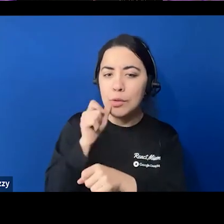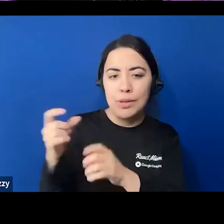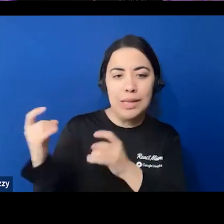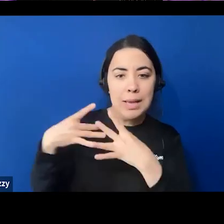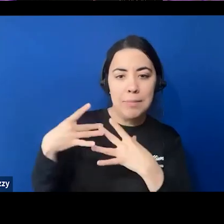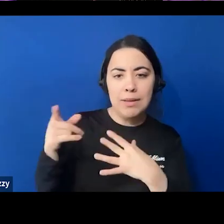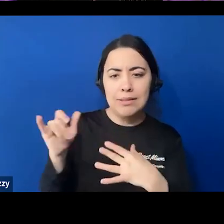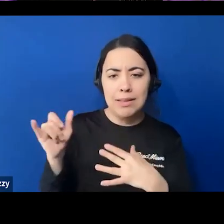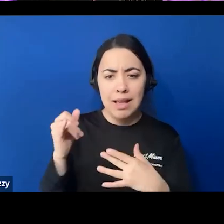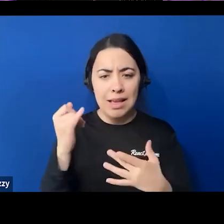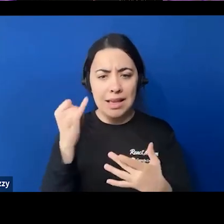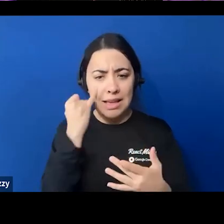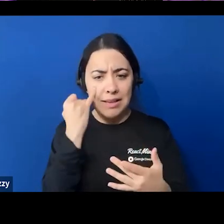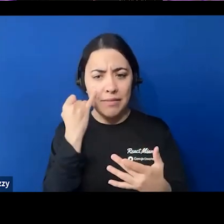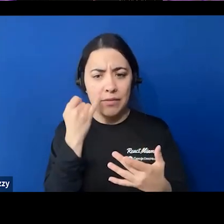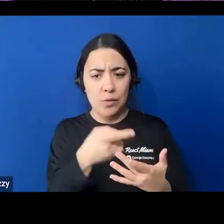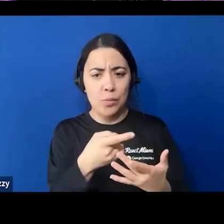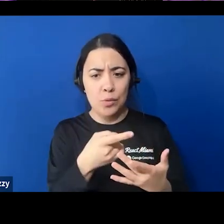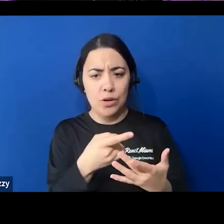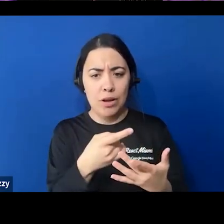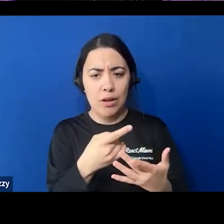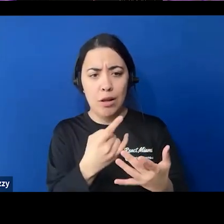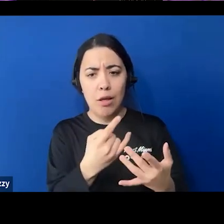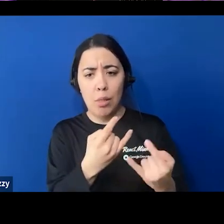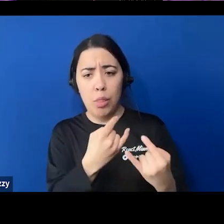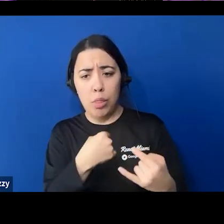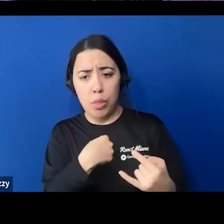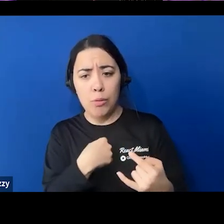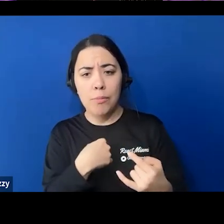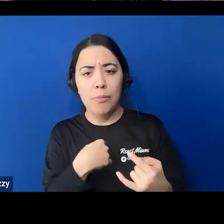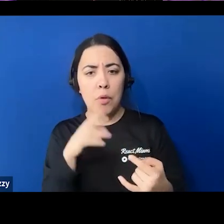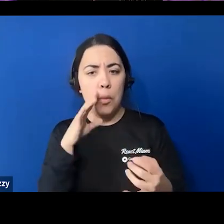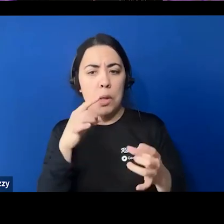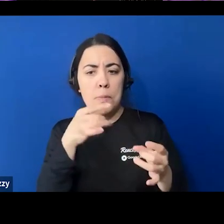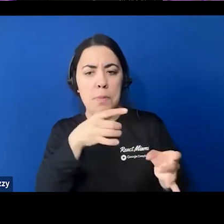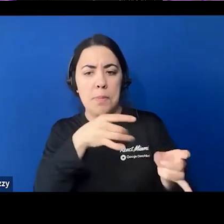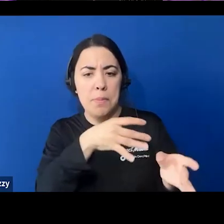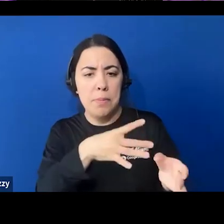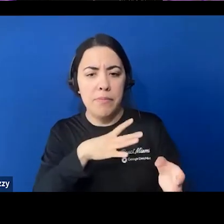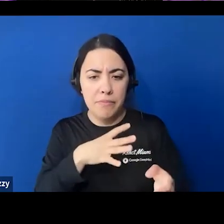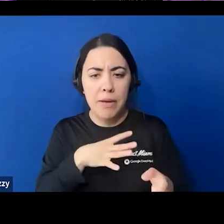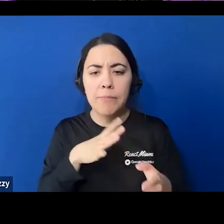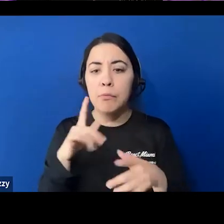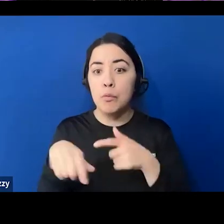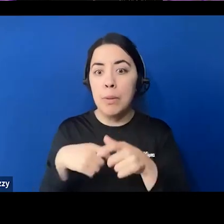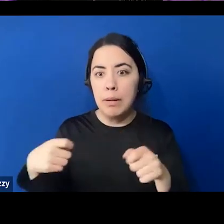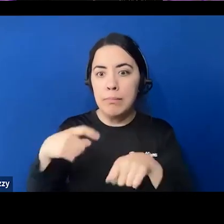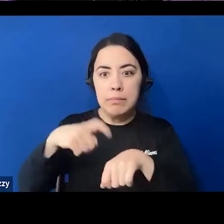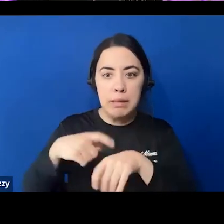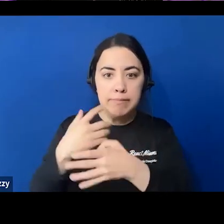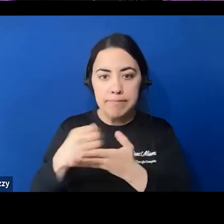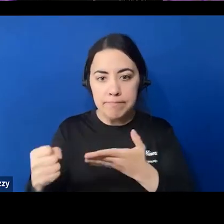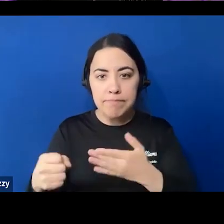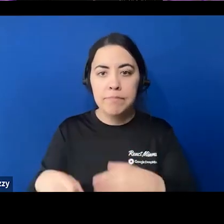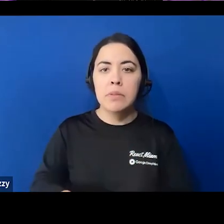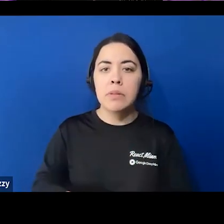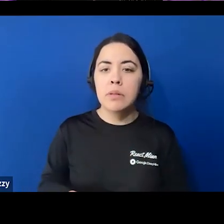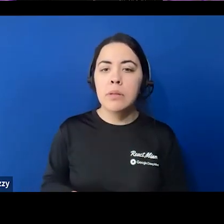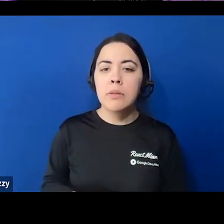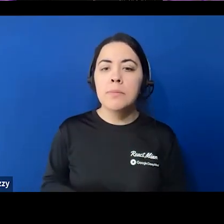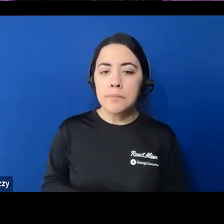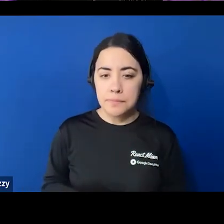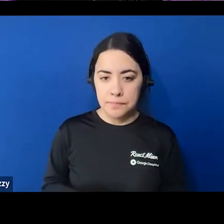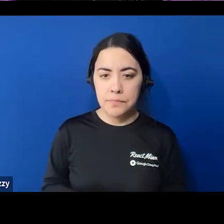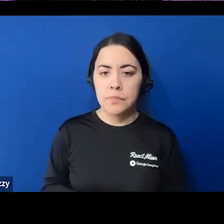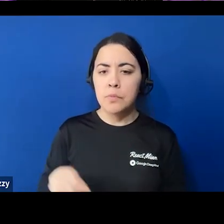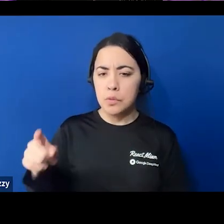faster? Have you heard of this phenomenon where cities just add another lane, just one more lane to the highway, but it becomes slow again later anyway? I hang around with people